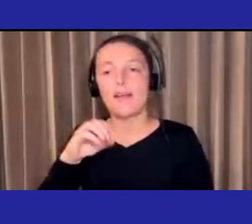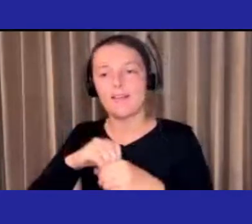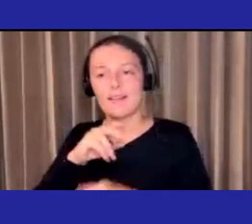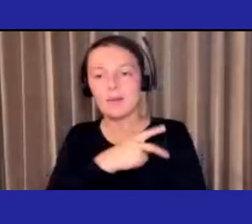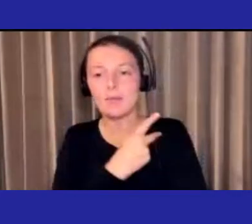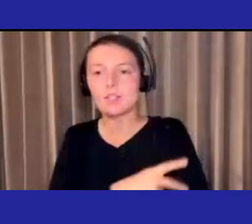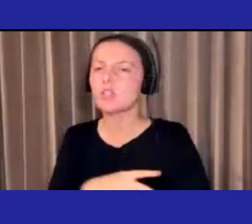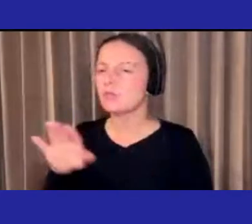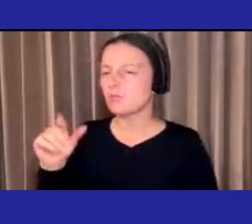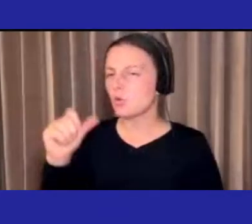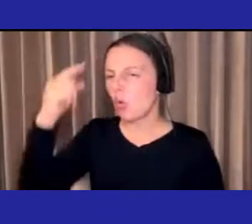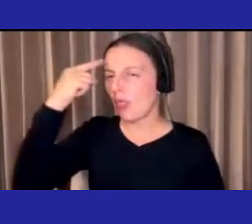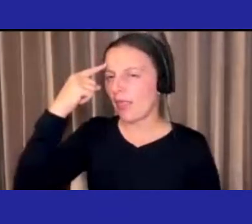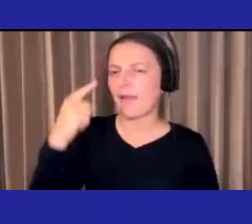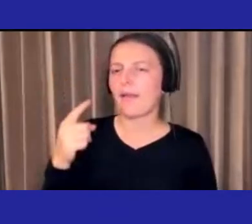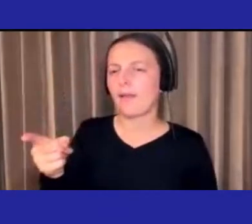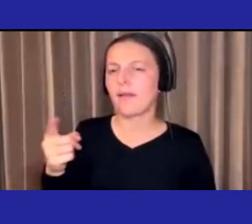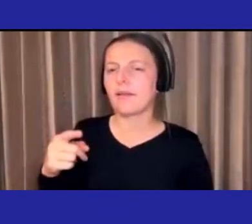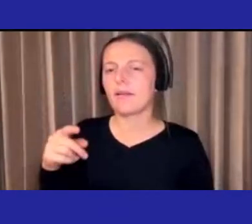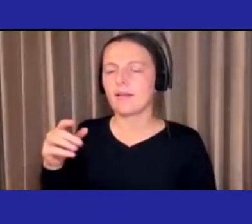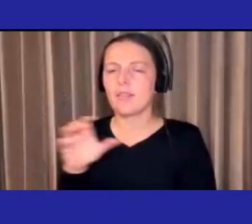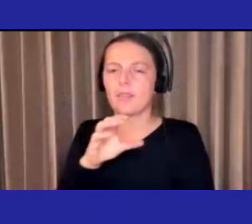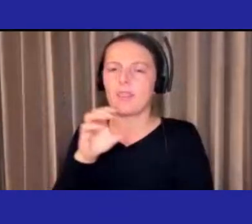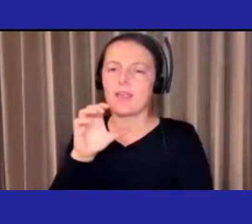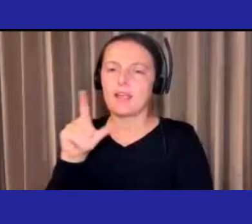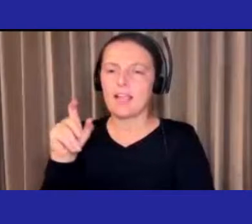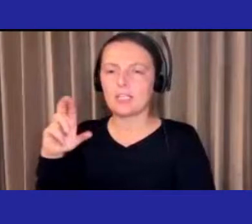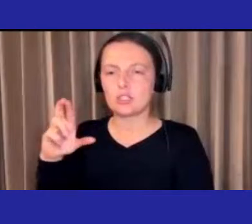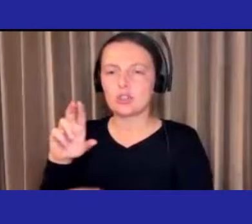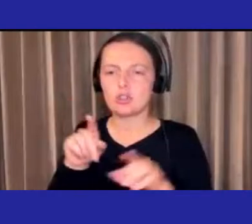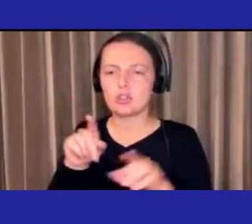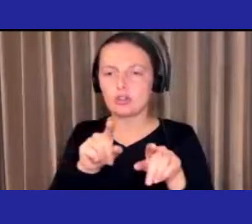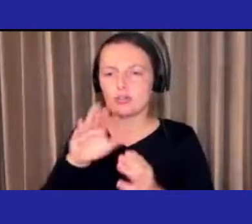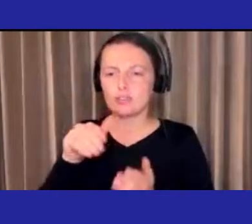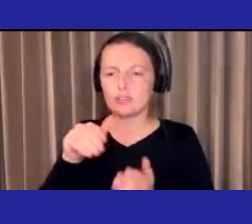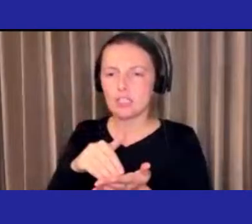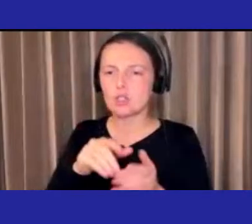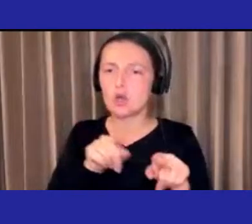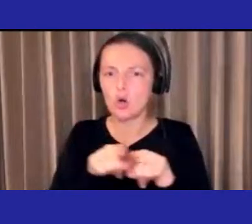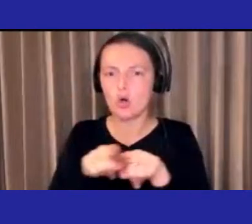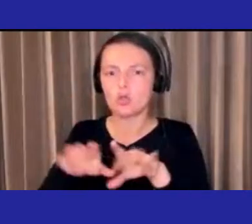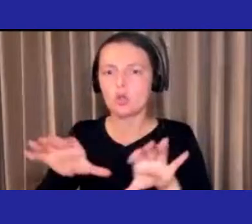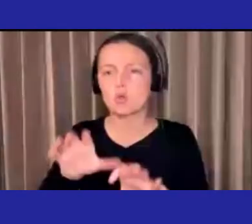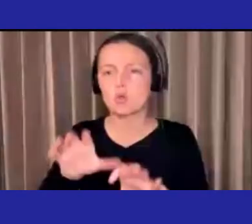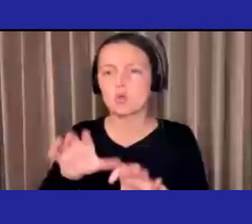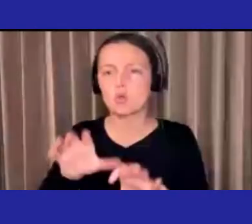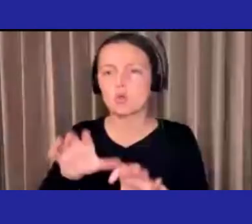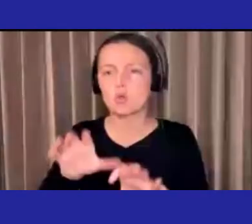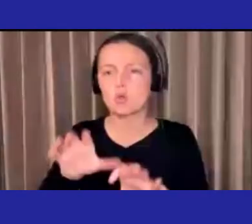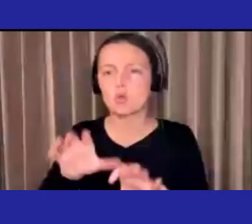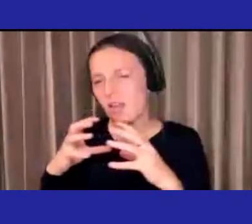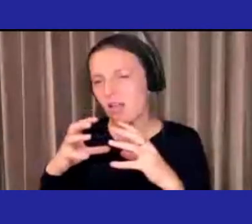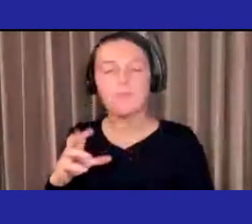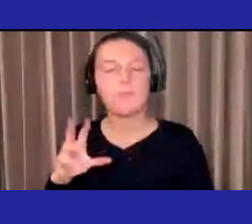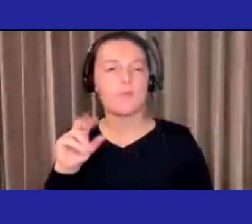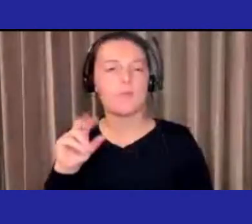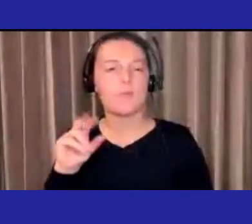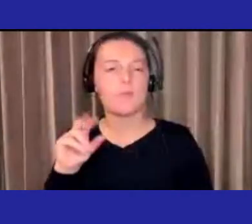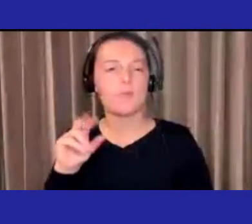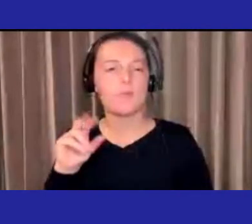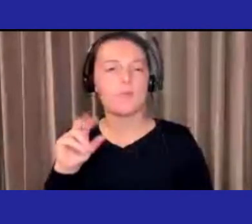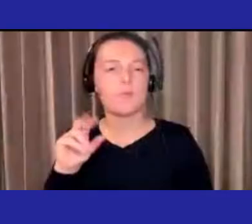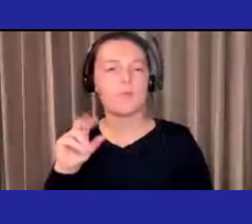also be doing sickle cell? I mean, they can have that number of patients who have a cancer. No, I think it's infusion. Oh, you think it's